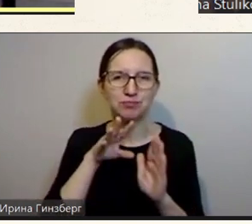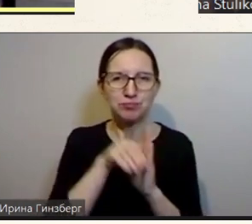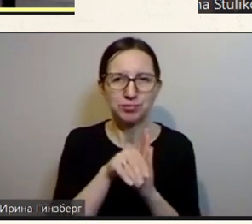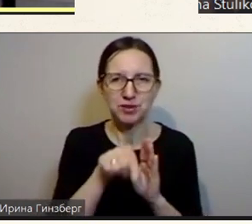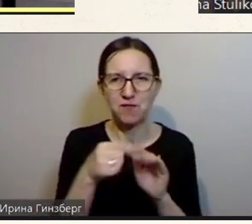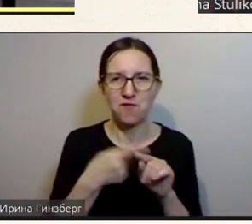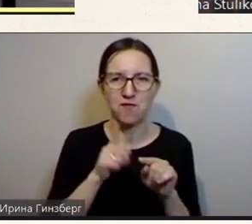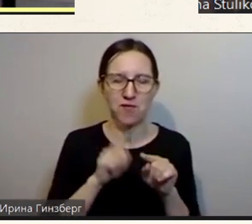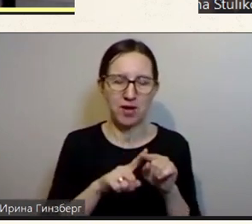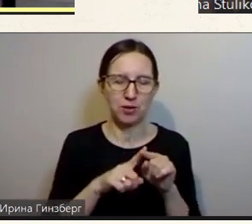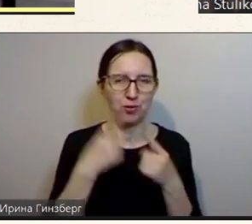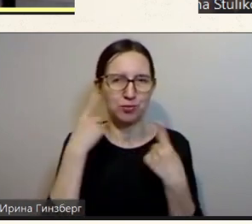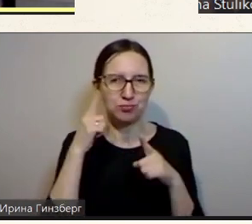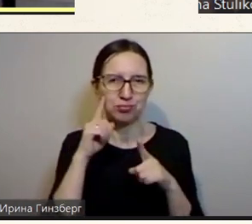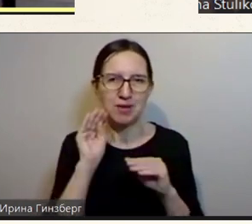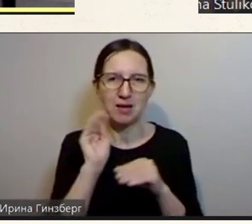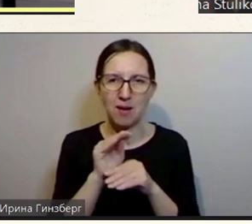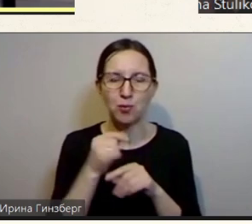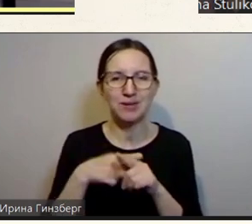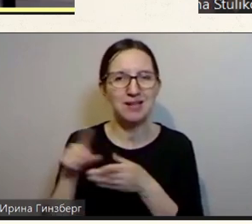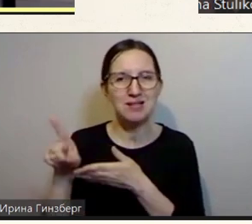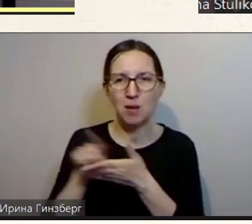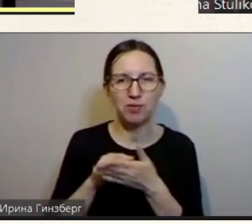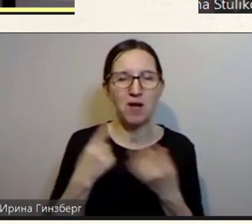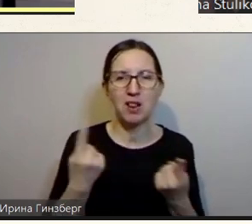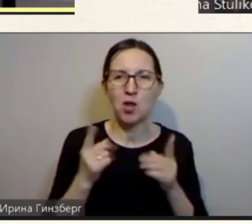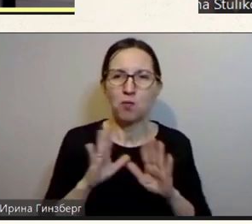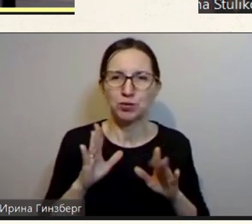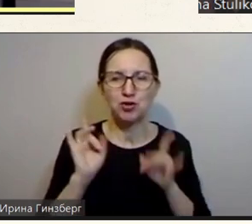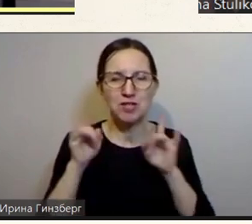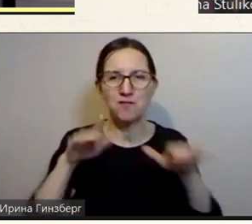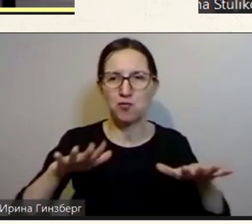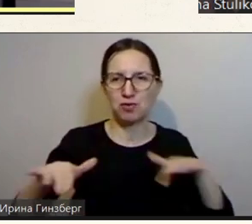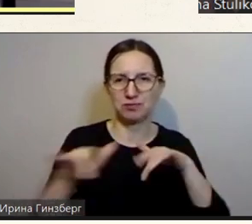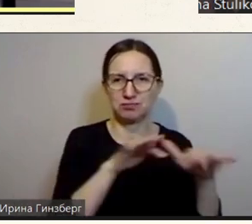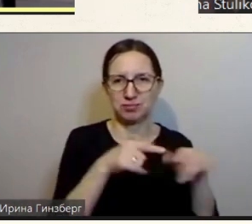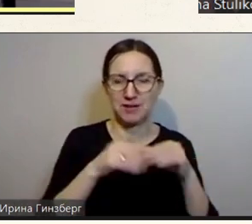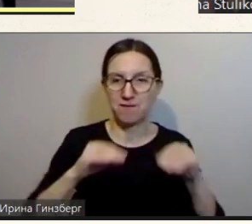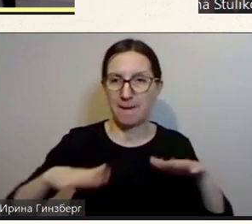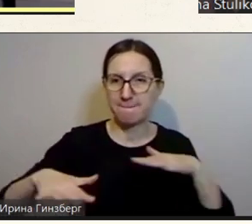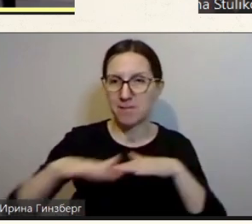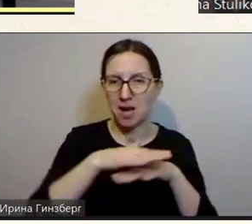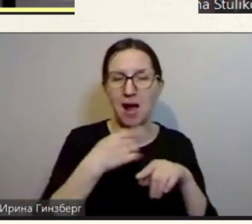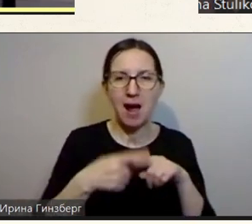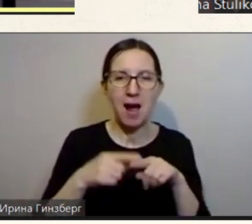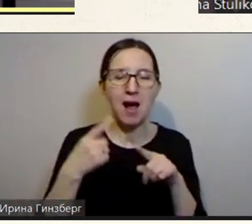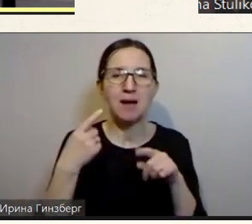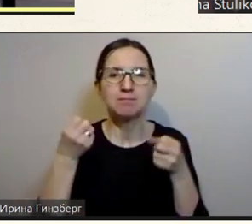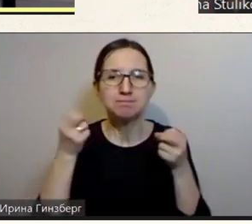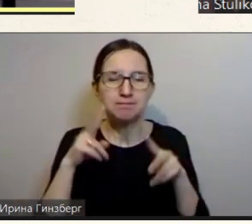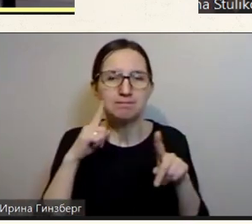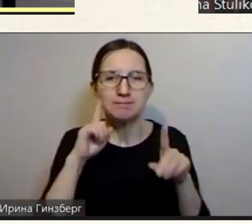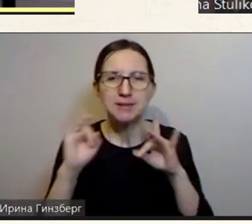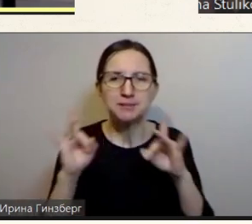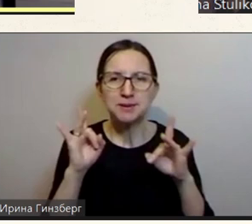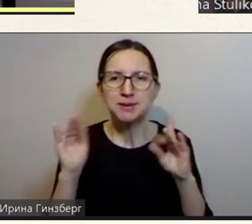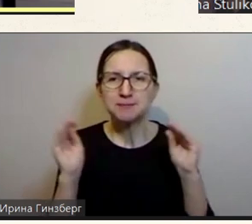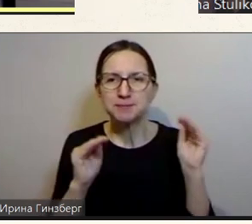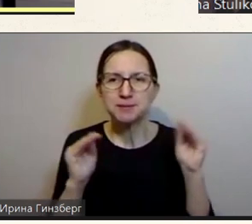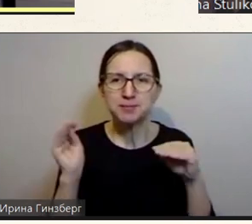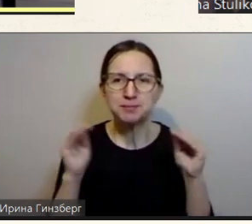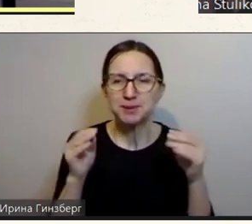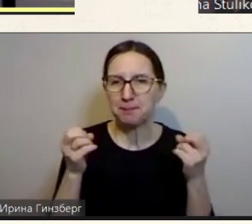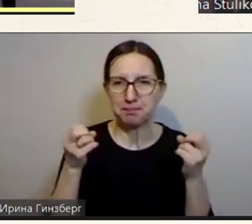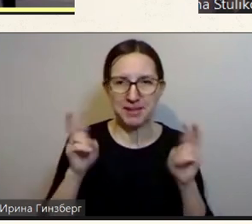from different sources. But the Passions, and I was kind of even very surprised myself, you know, why aren't